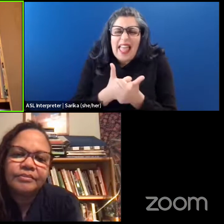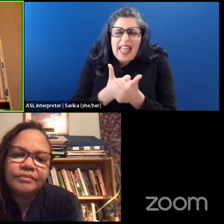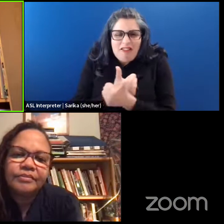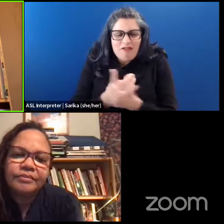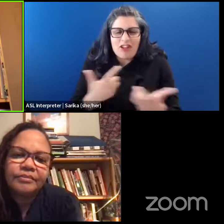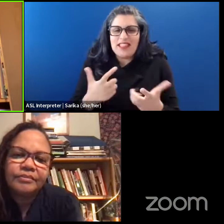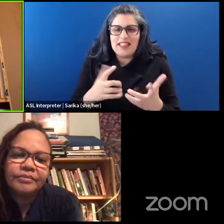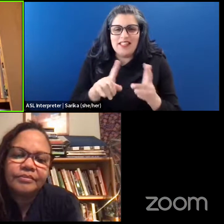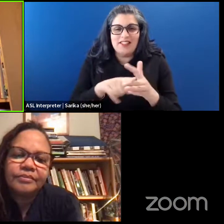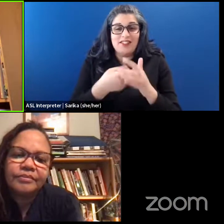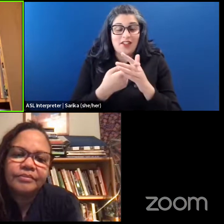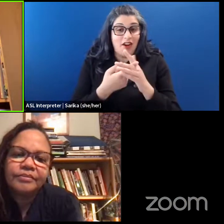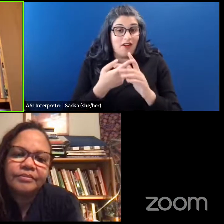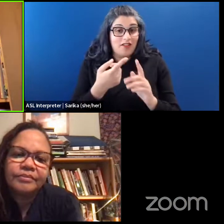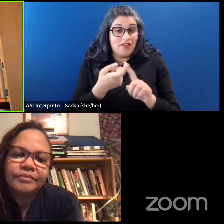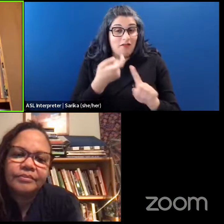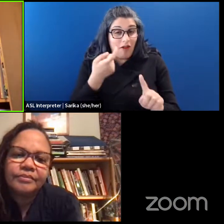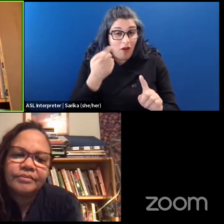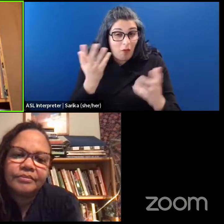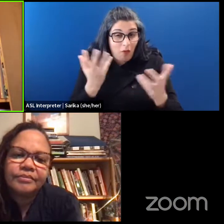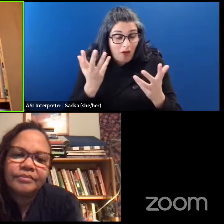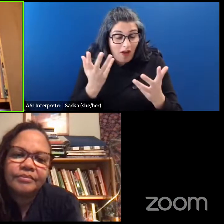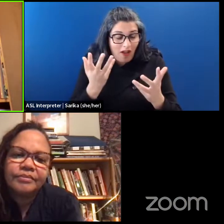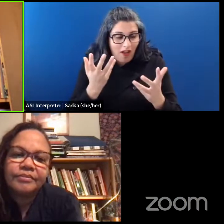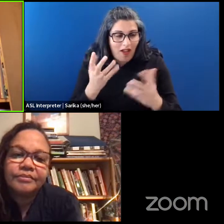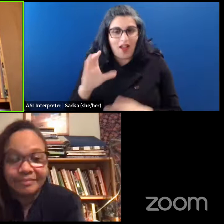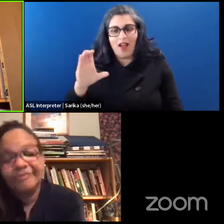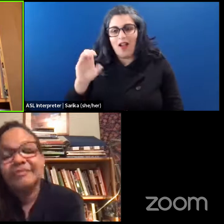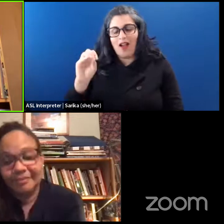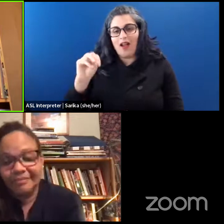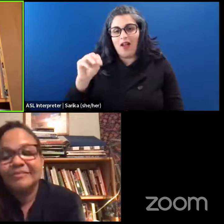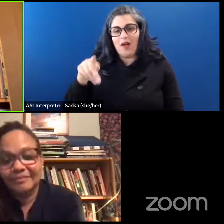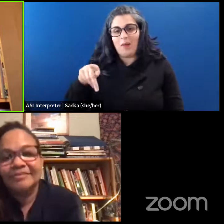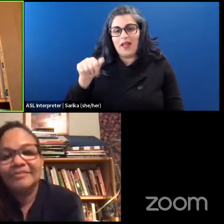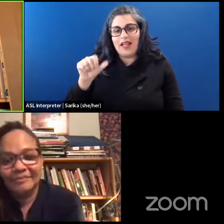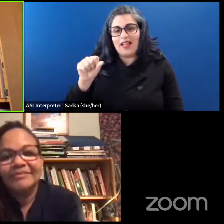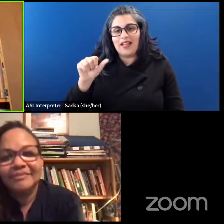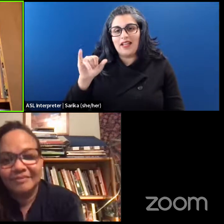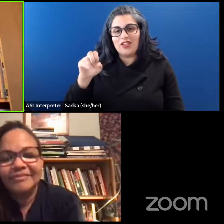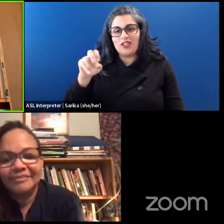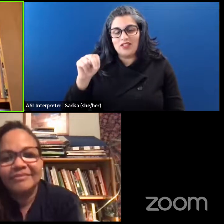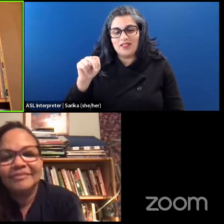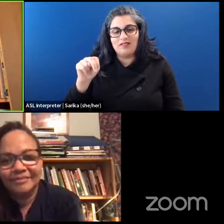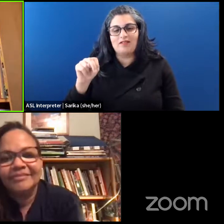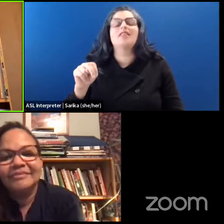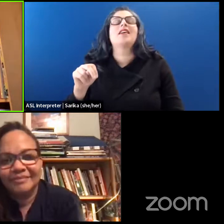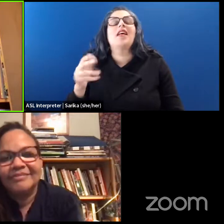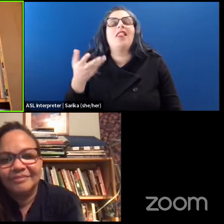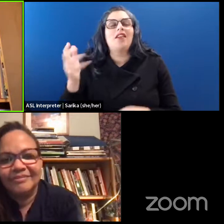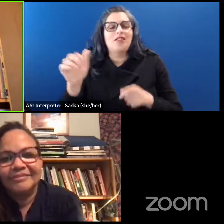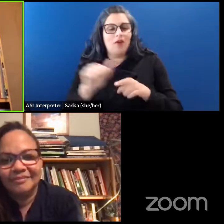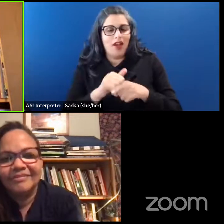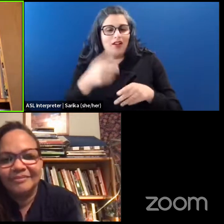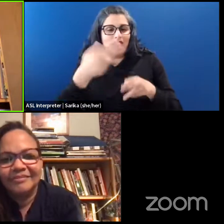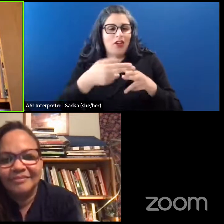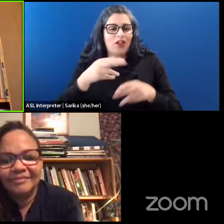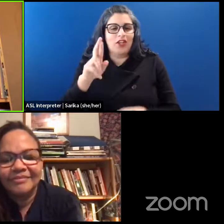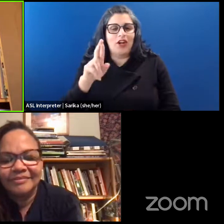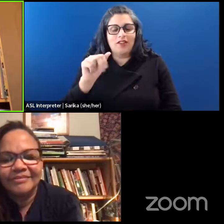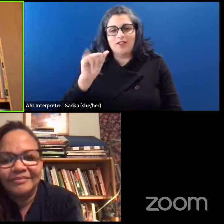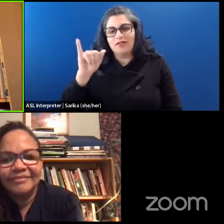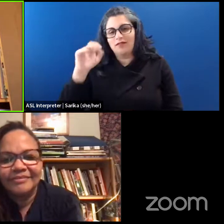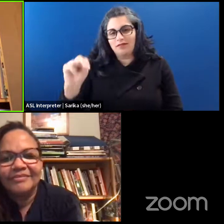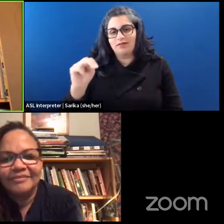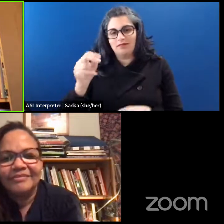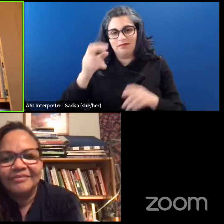interesting because there's this practice called RAIN, R-A-I-N, that gets attributed to various teachers and has